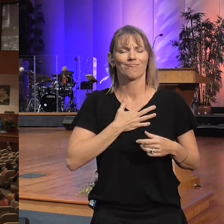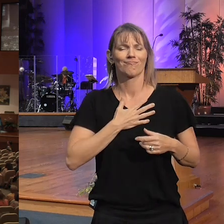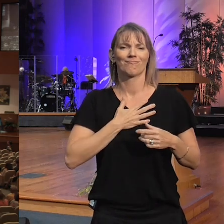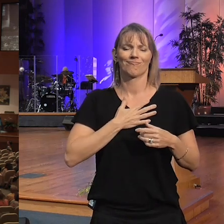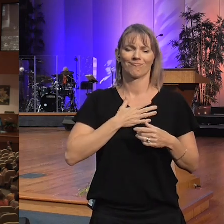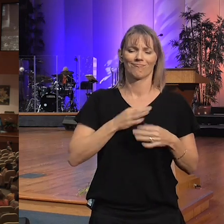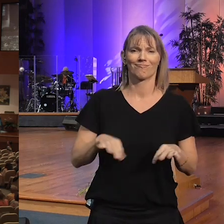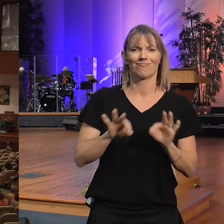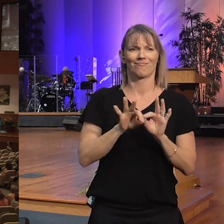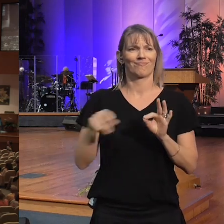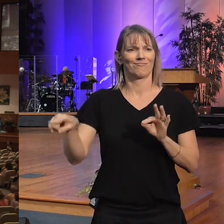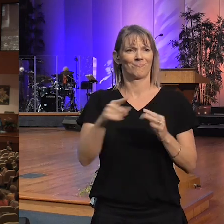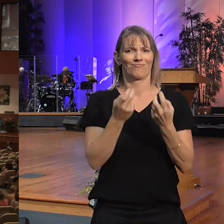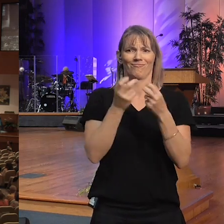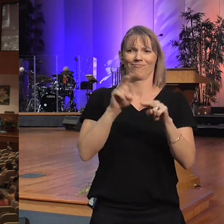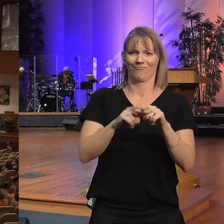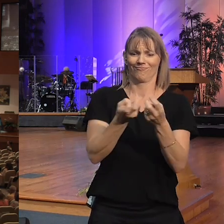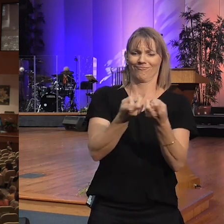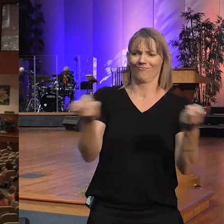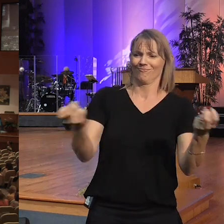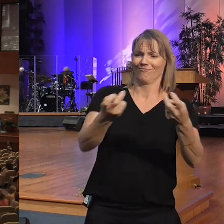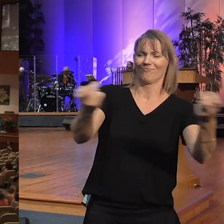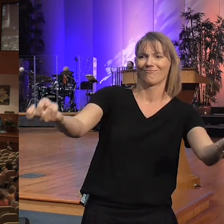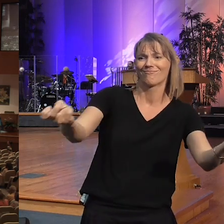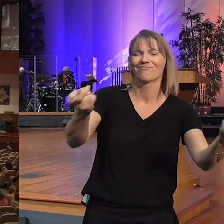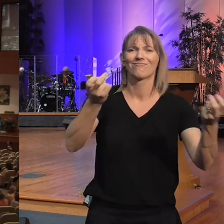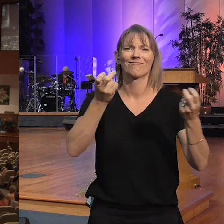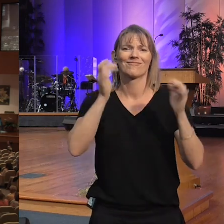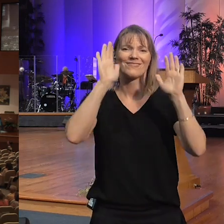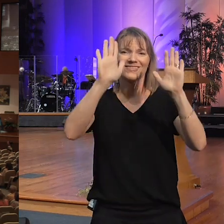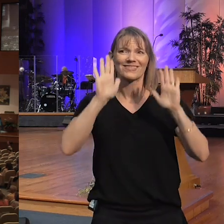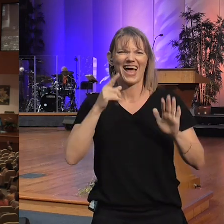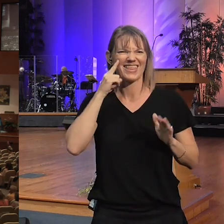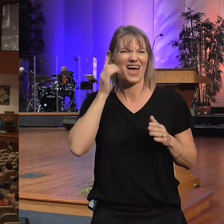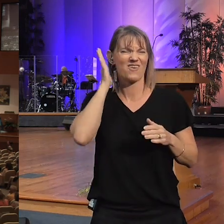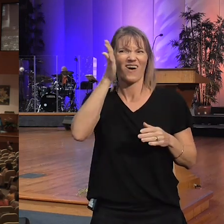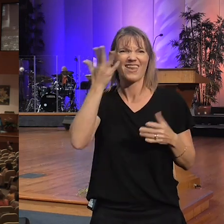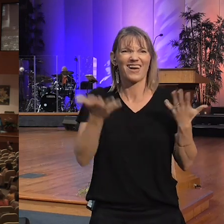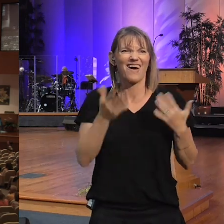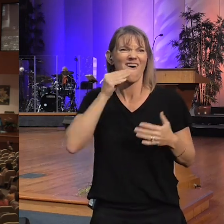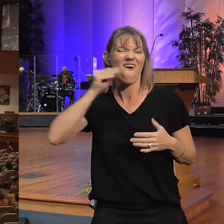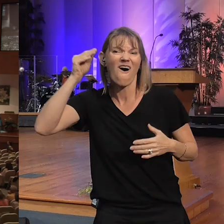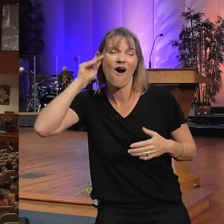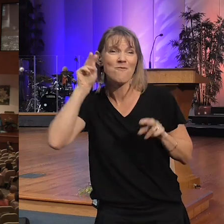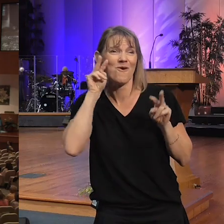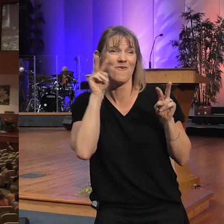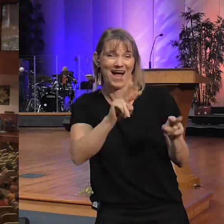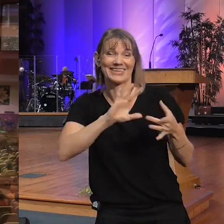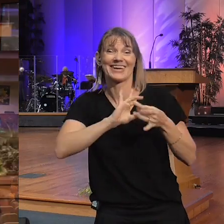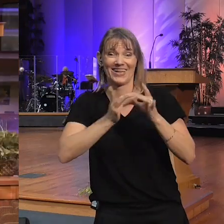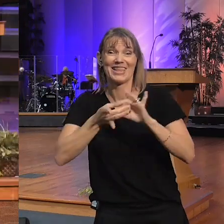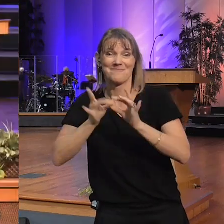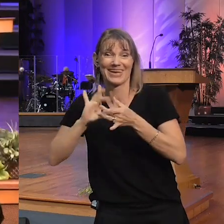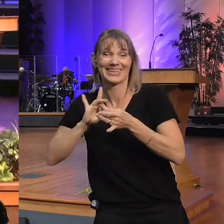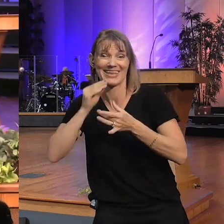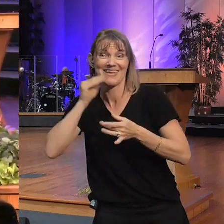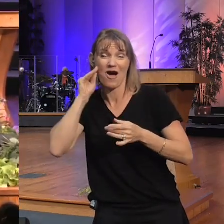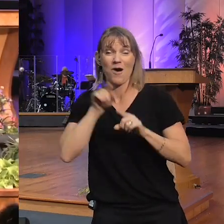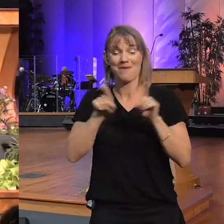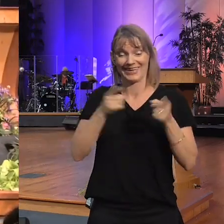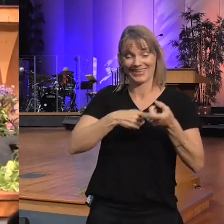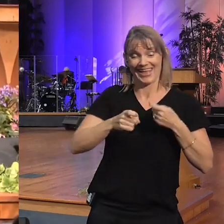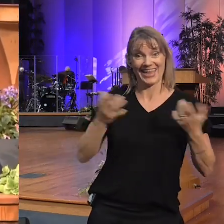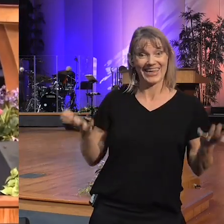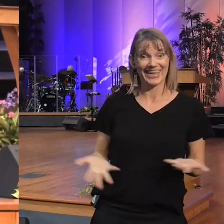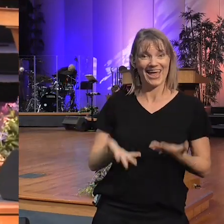you folks in seats. It's wonderful. It's just wonderful. I thought you'd be home watching the Olympics. But you're